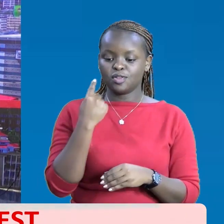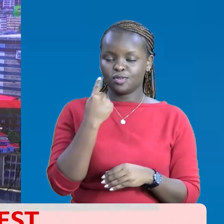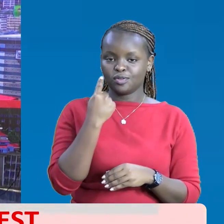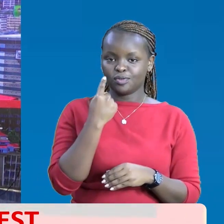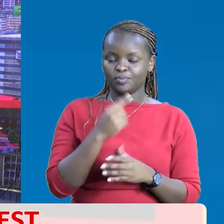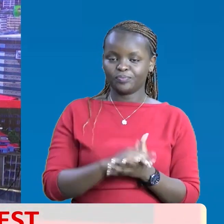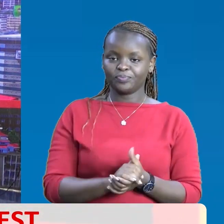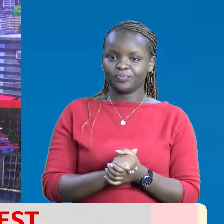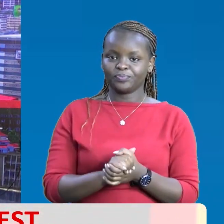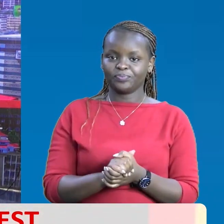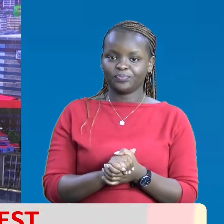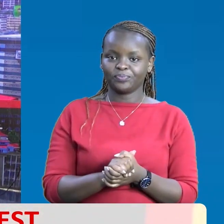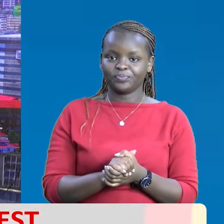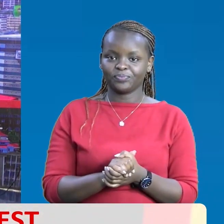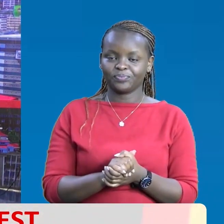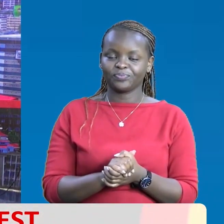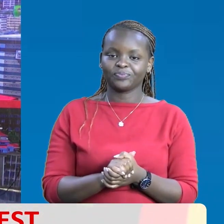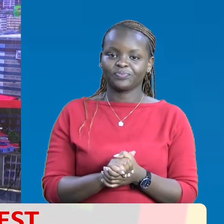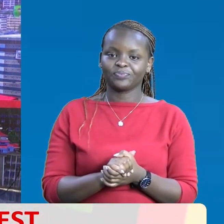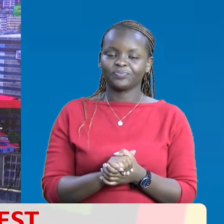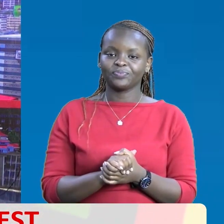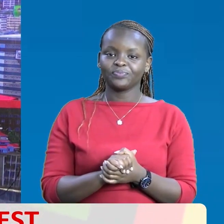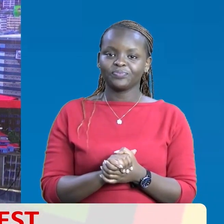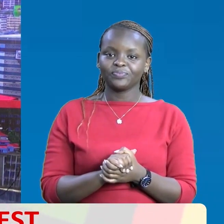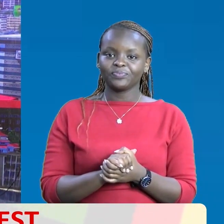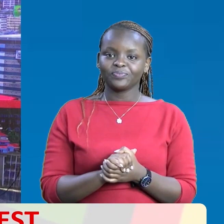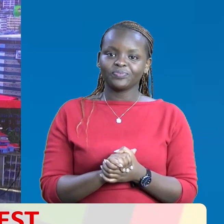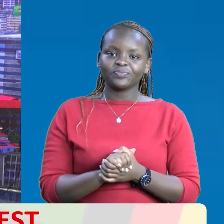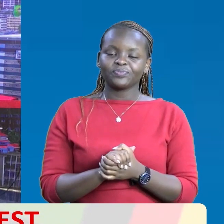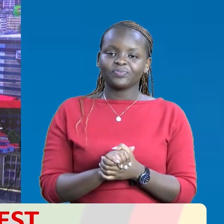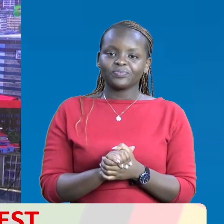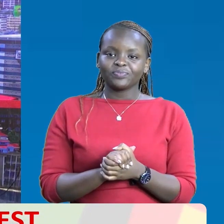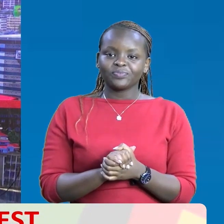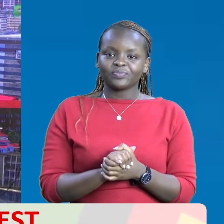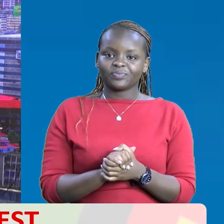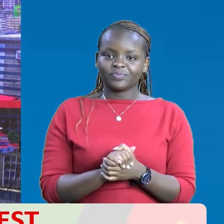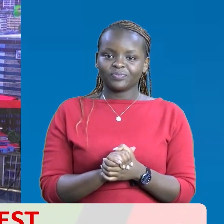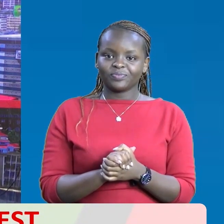wanasemanga mirror on the wall, who's the flyest of them all. You're